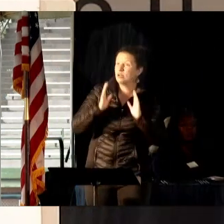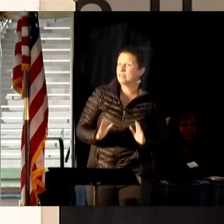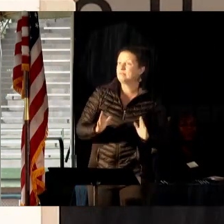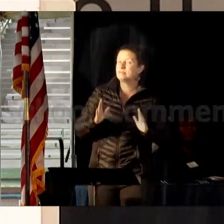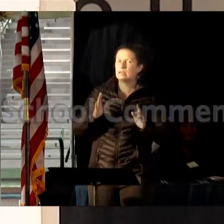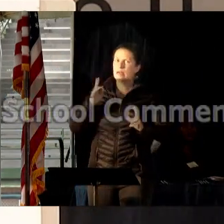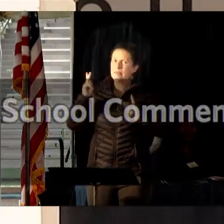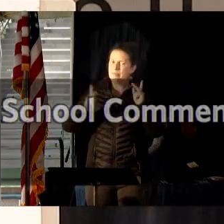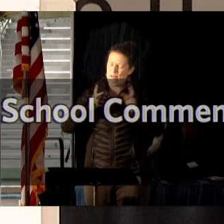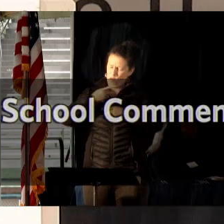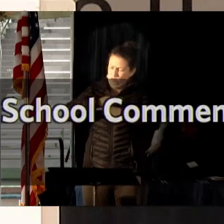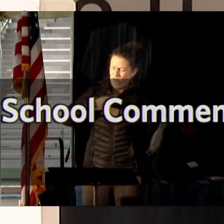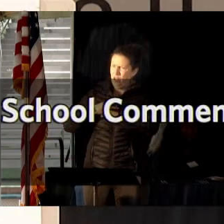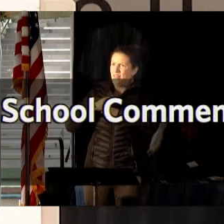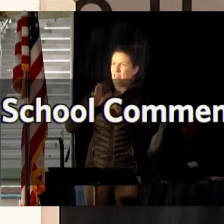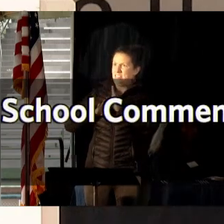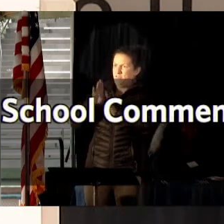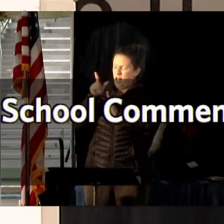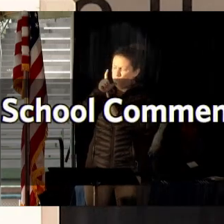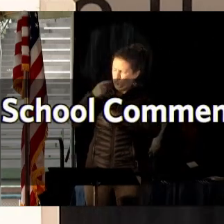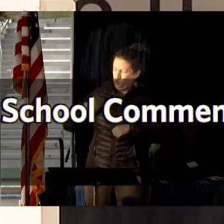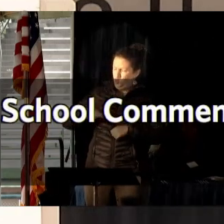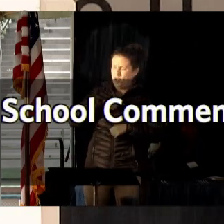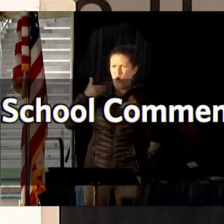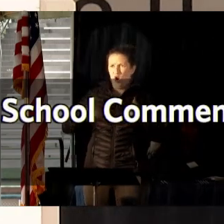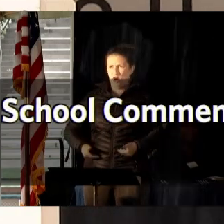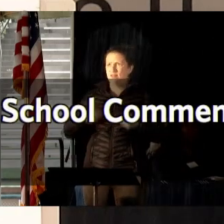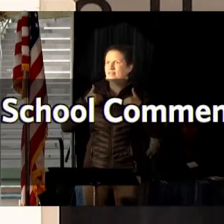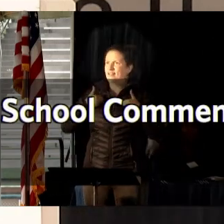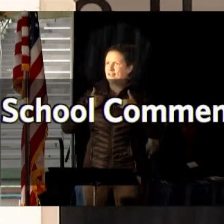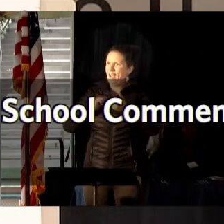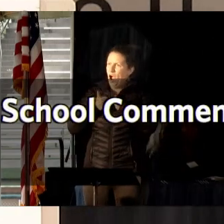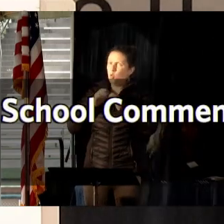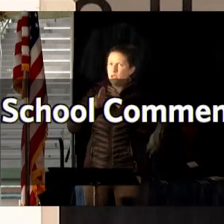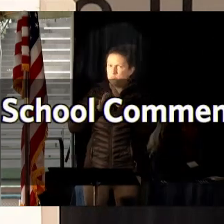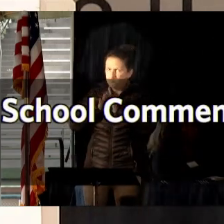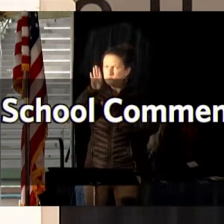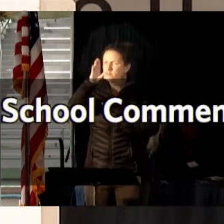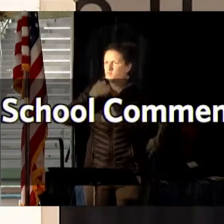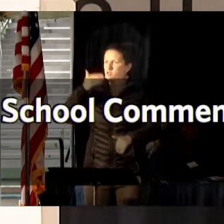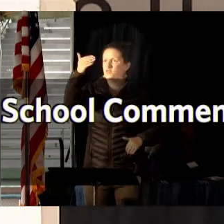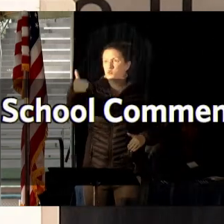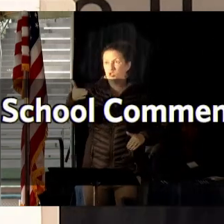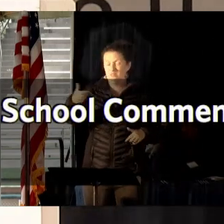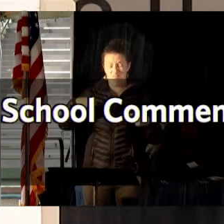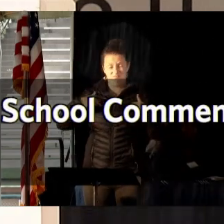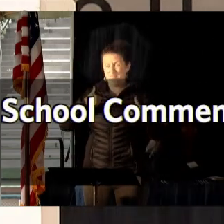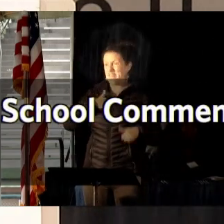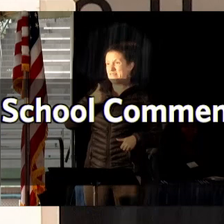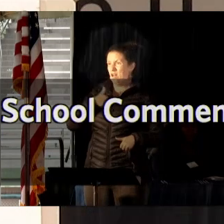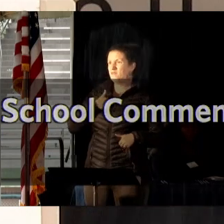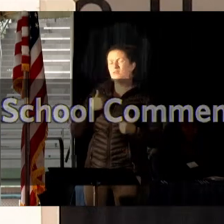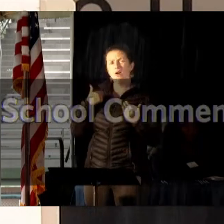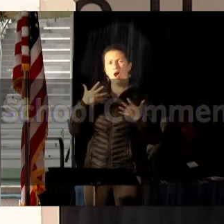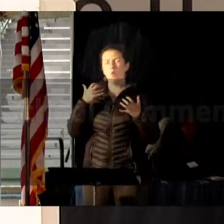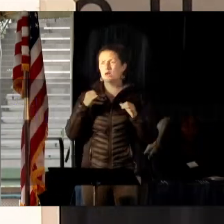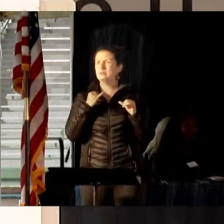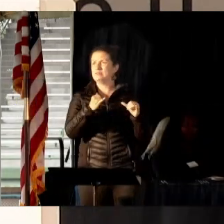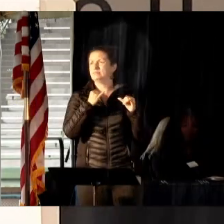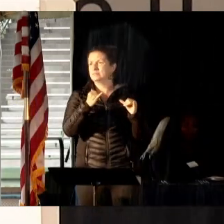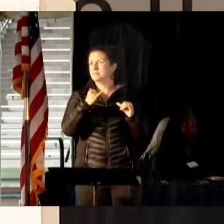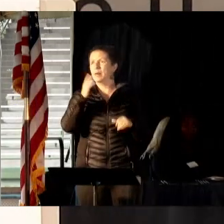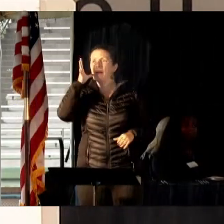who we are and who will become in the future. And for me, I wish to be like my parents, especially my